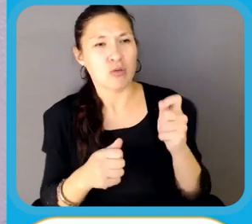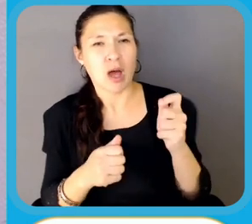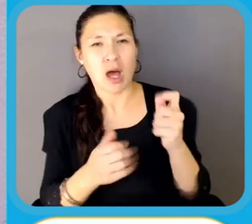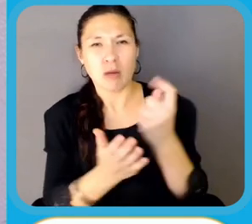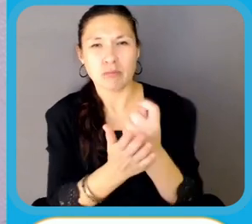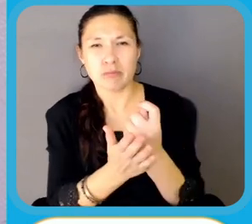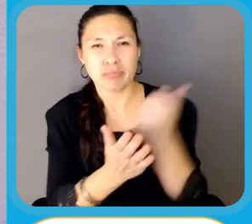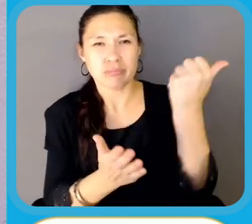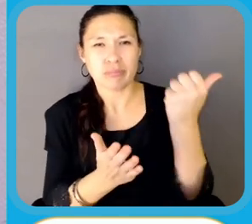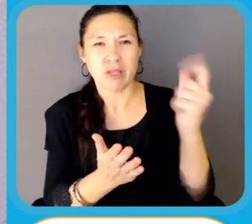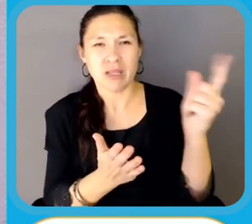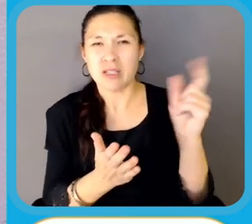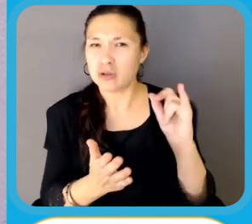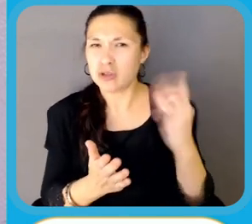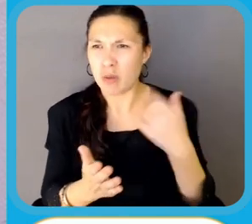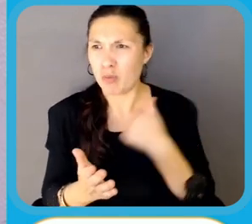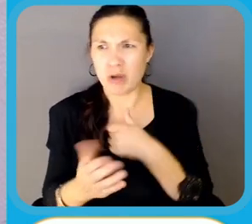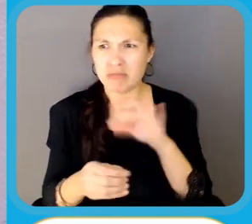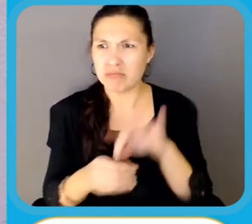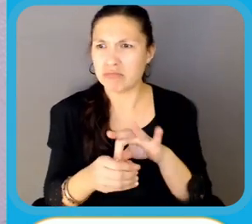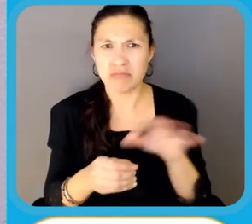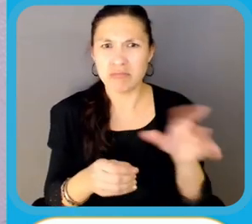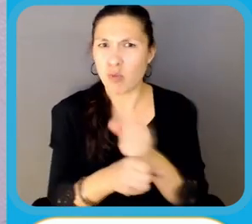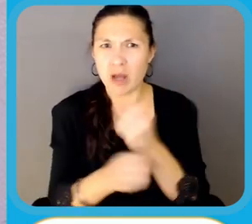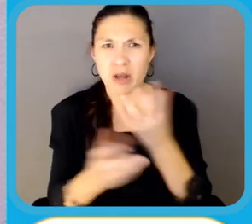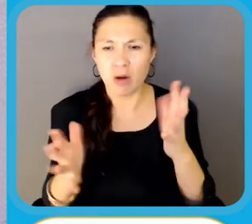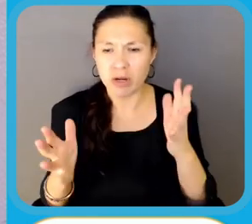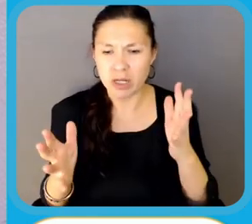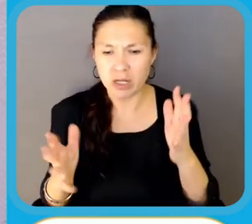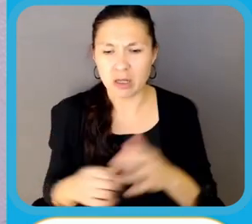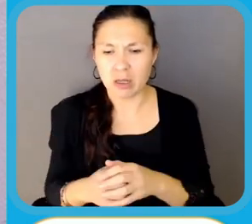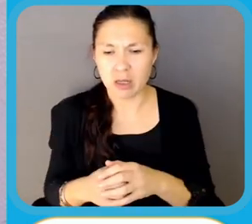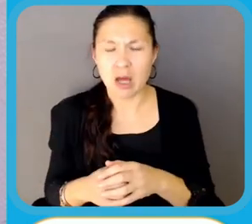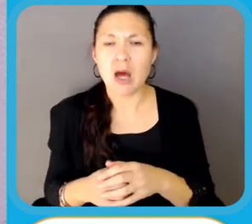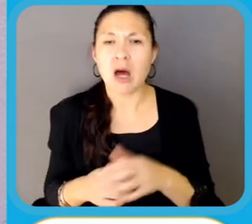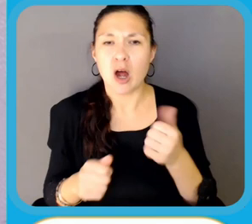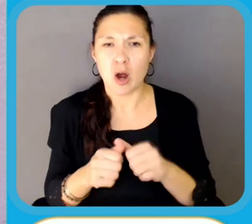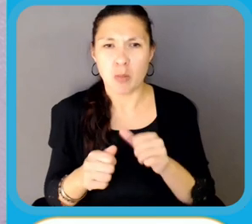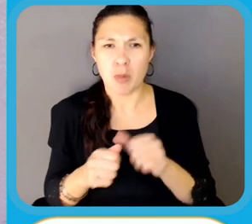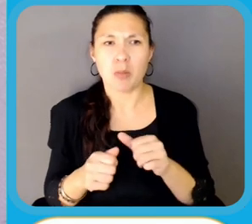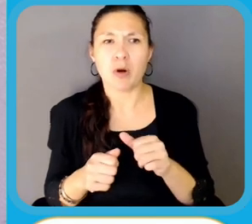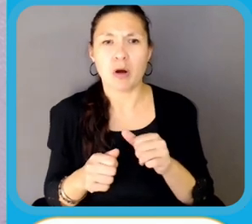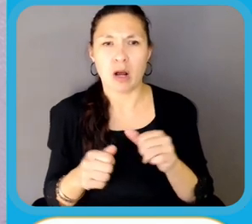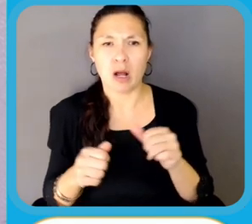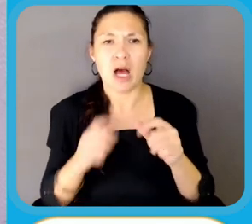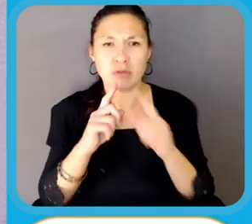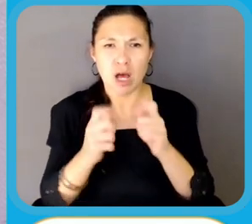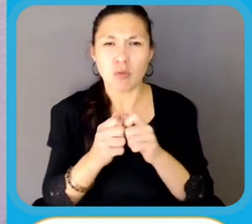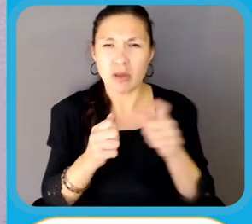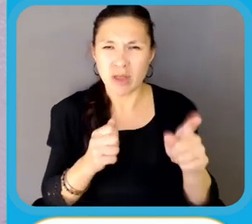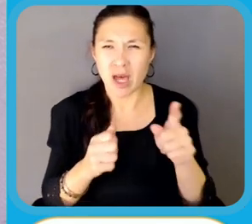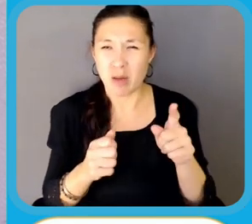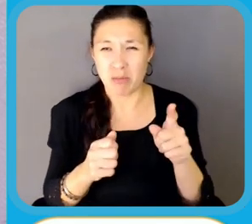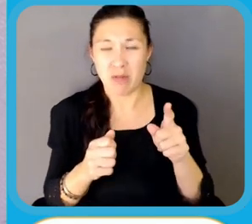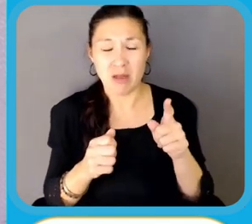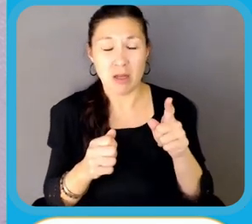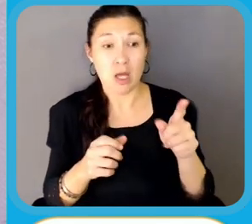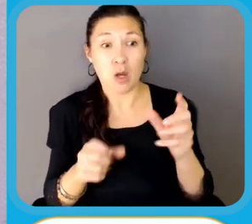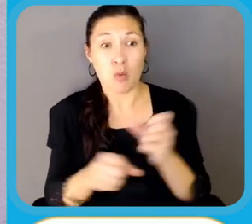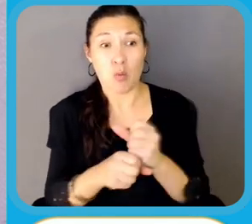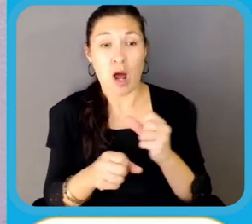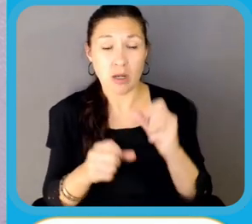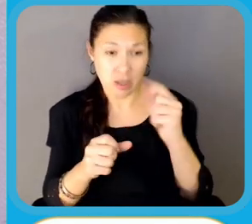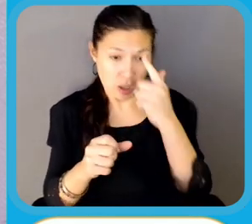out. I met the governor soon after he was elected into office. He asked me to join him at our state capitol building when he